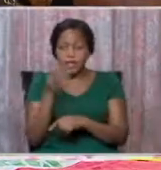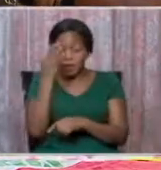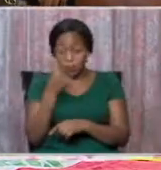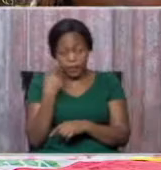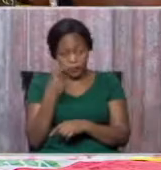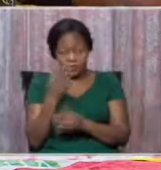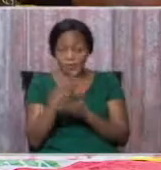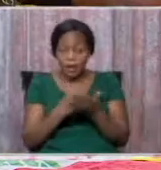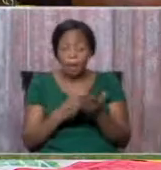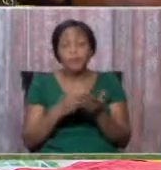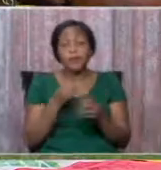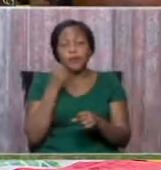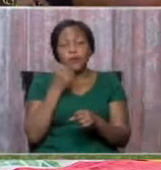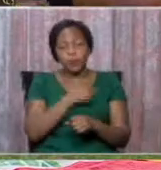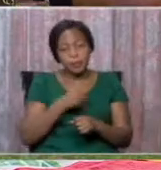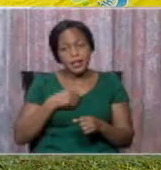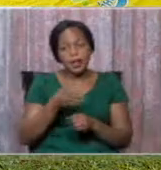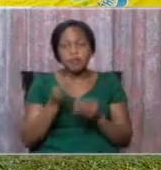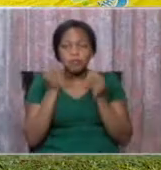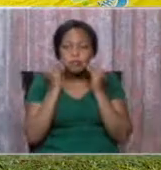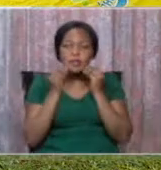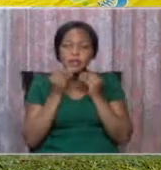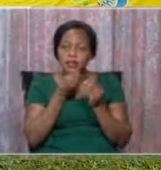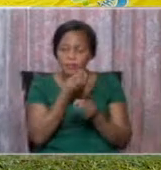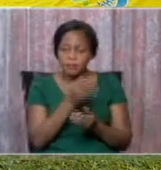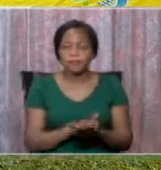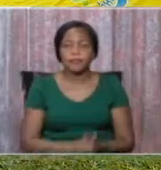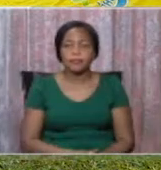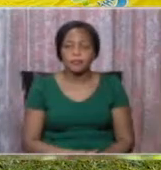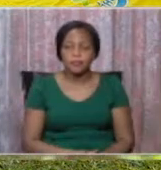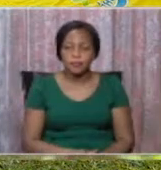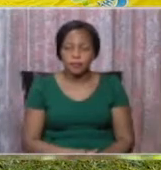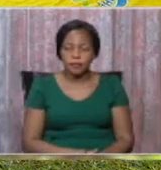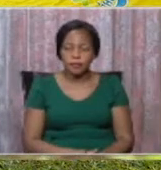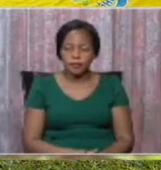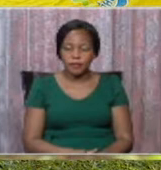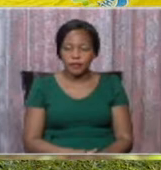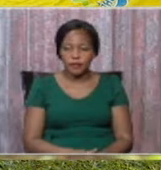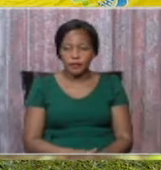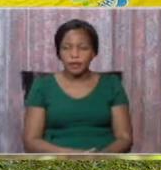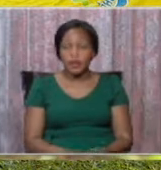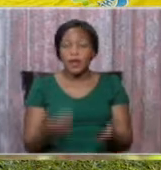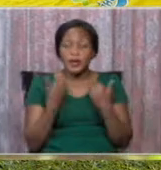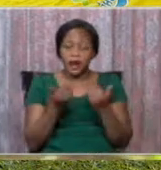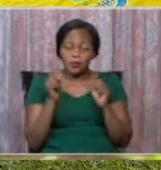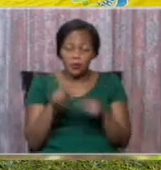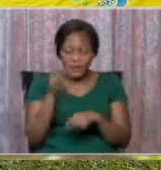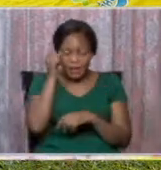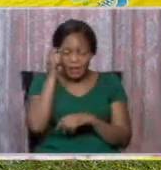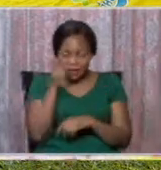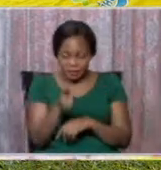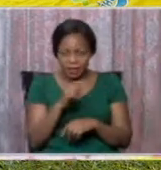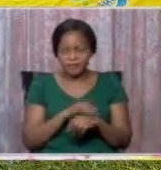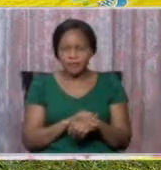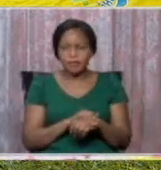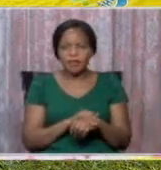there is normal puberty, there's something we call precocious puberty. And there are reasons why some